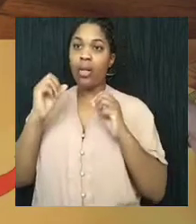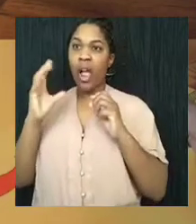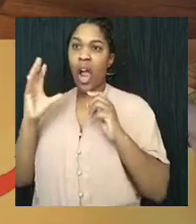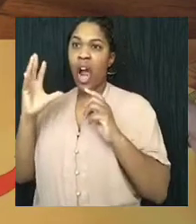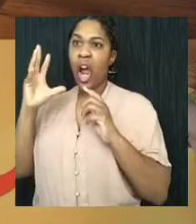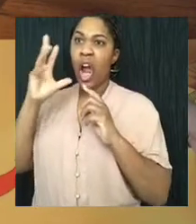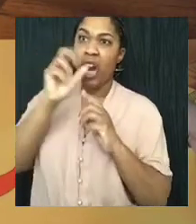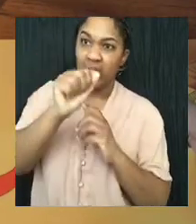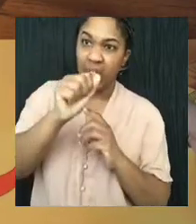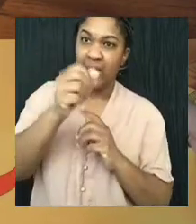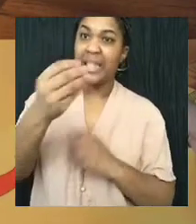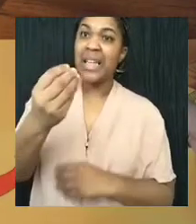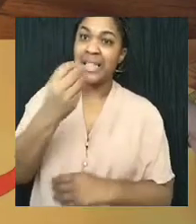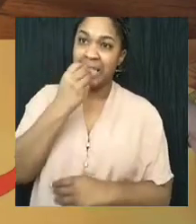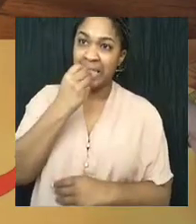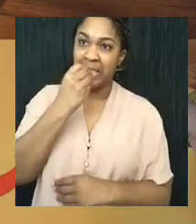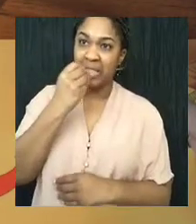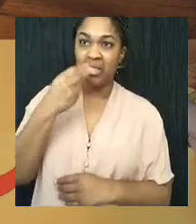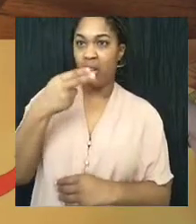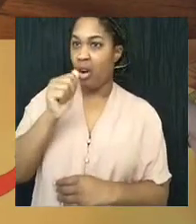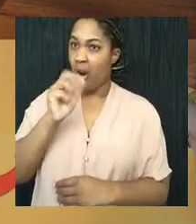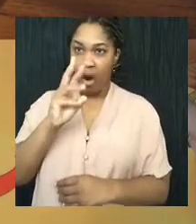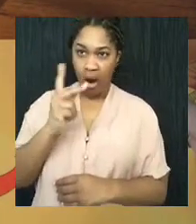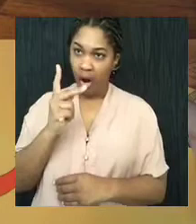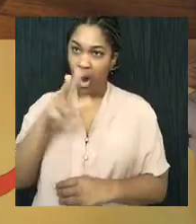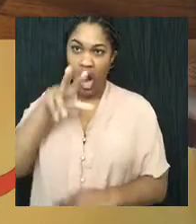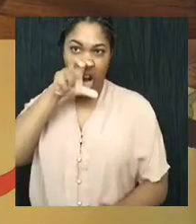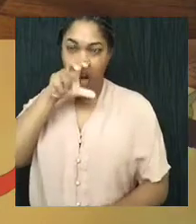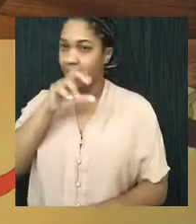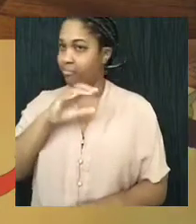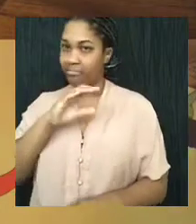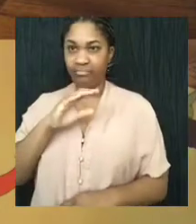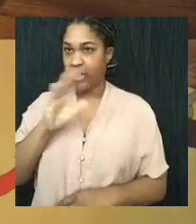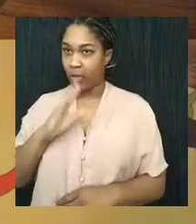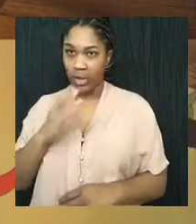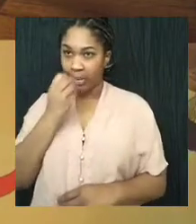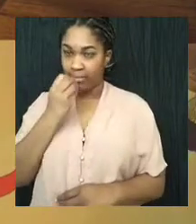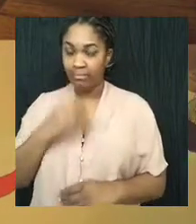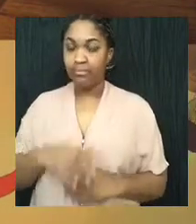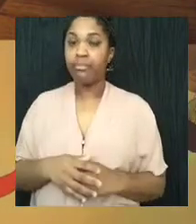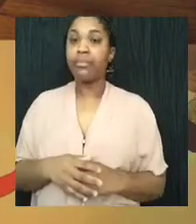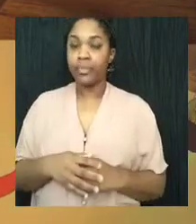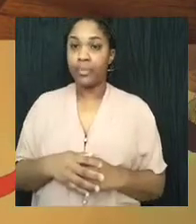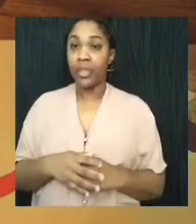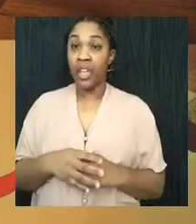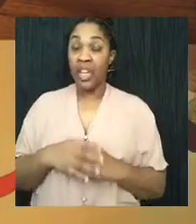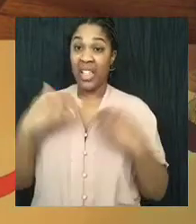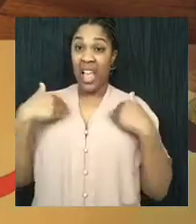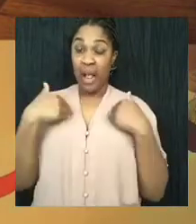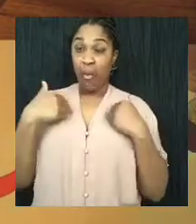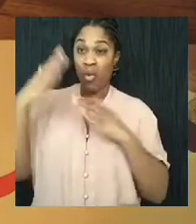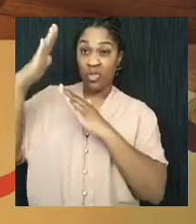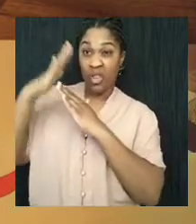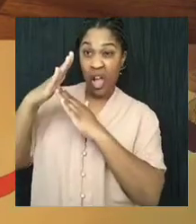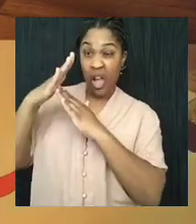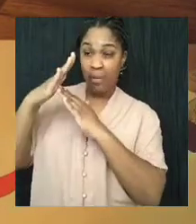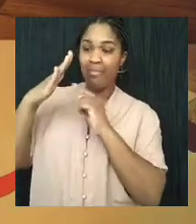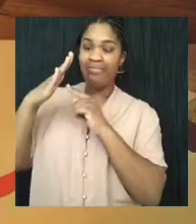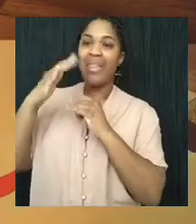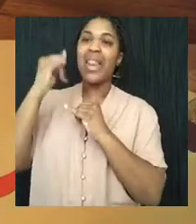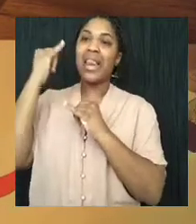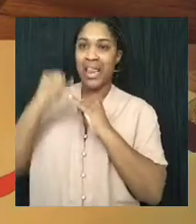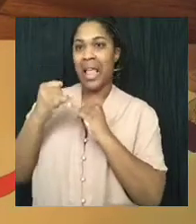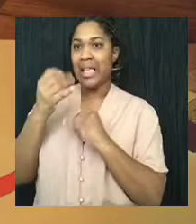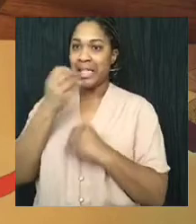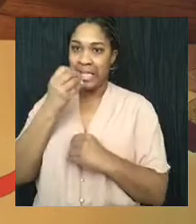eats hawks. The animal at the top of a food chain is always the last eater, the